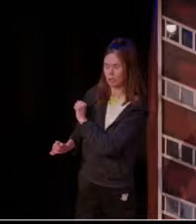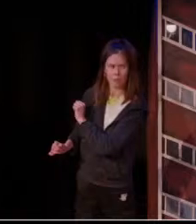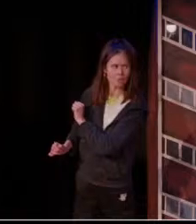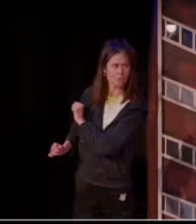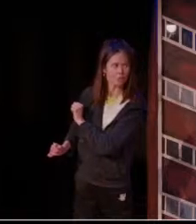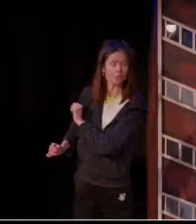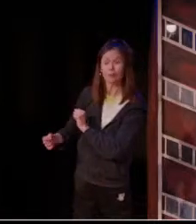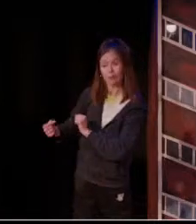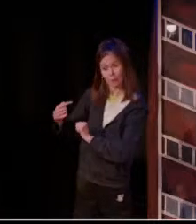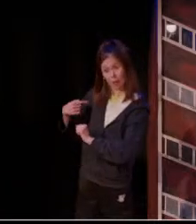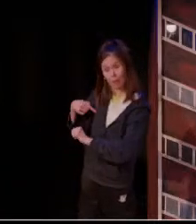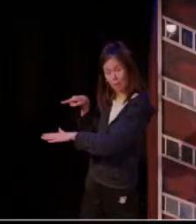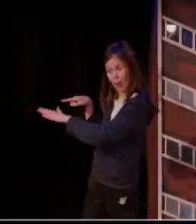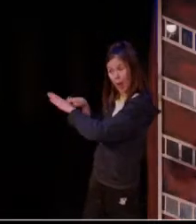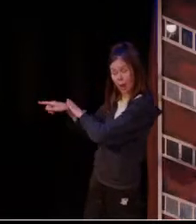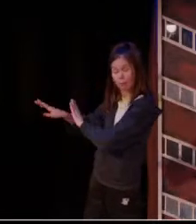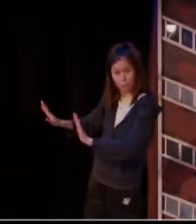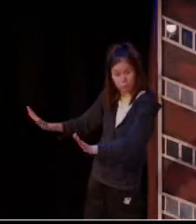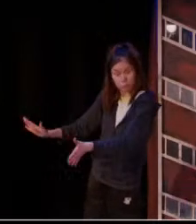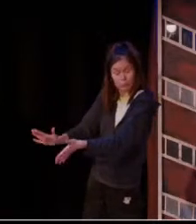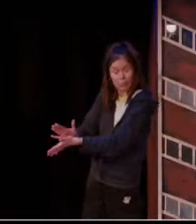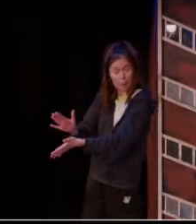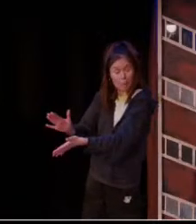I'll be gone.